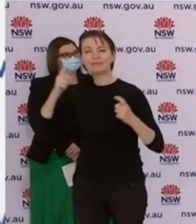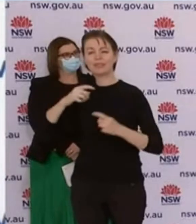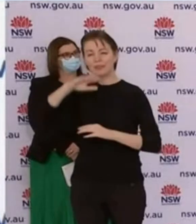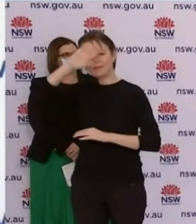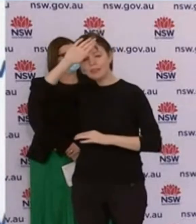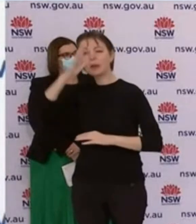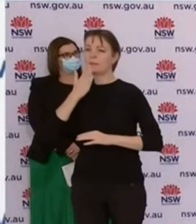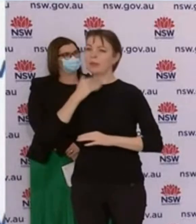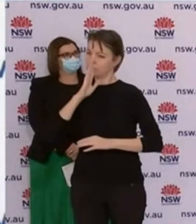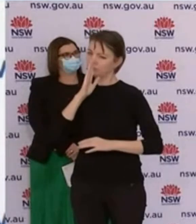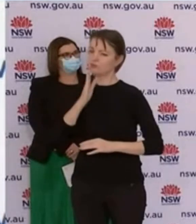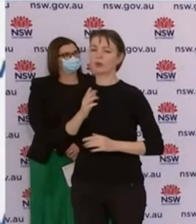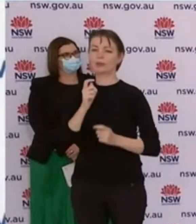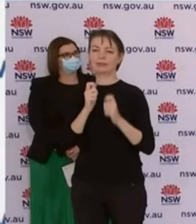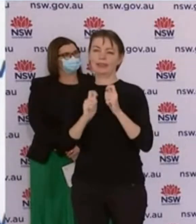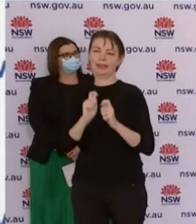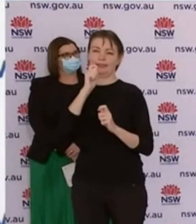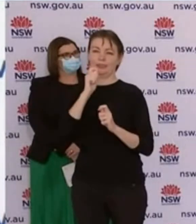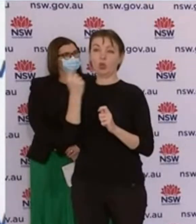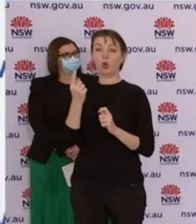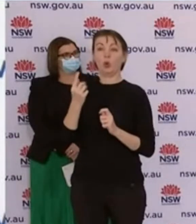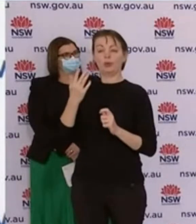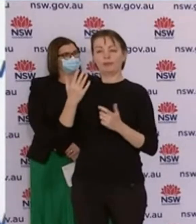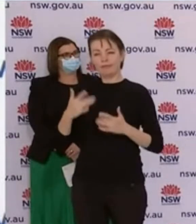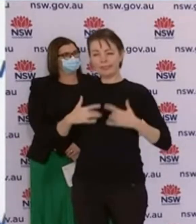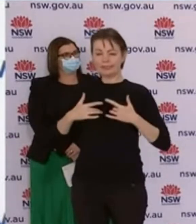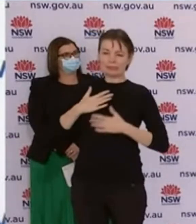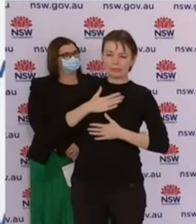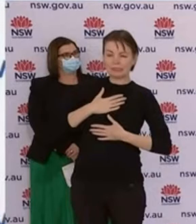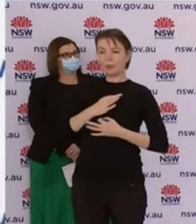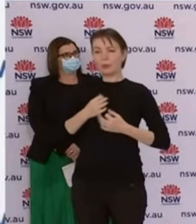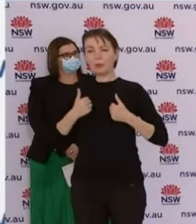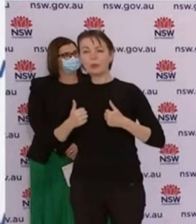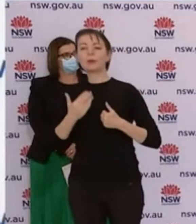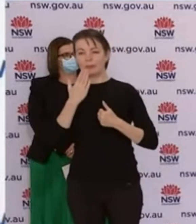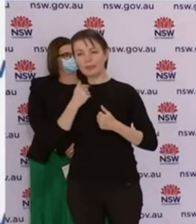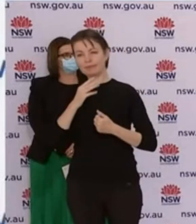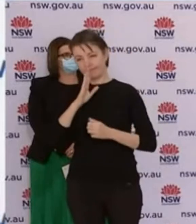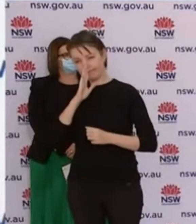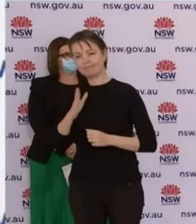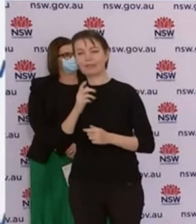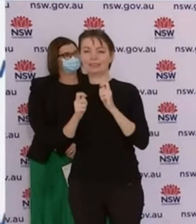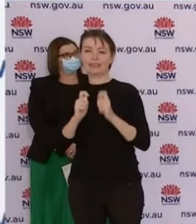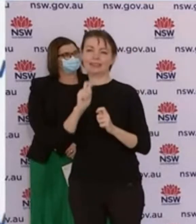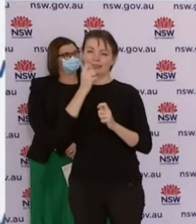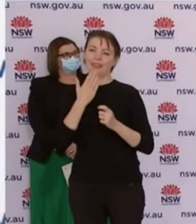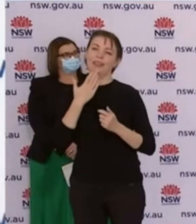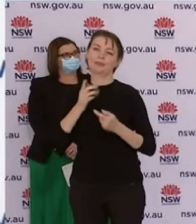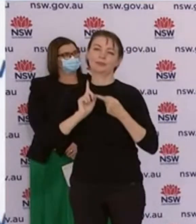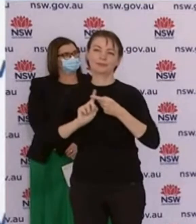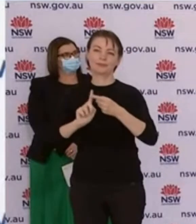really want to get tested are the ones coming forward for testing. So thank you, everybody, for your continued efforts in doing